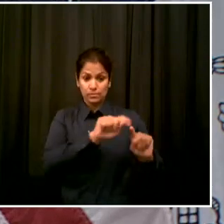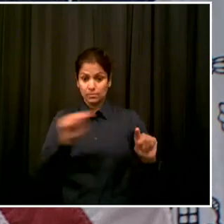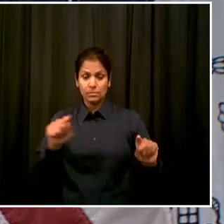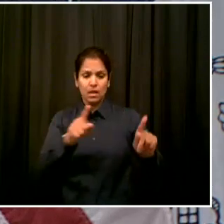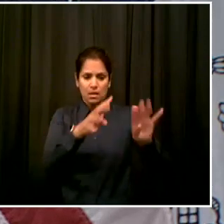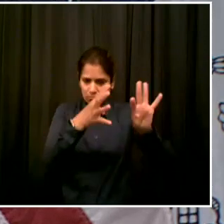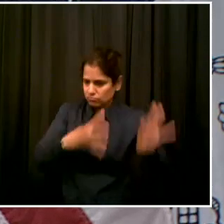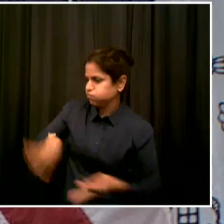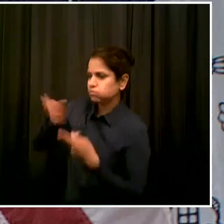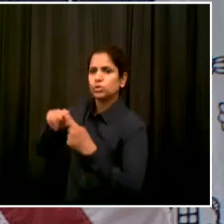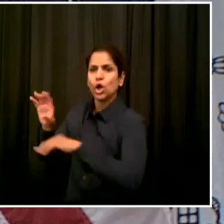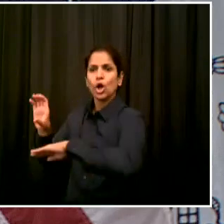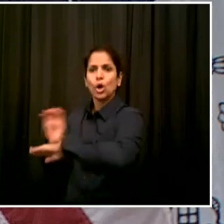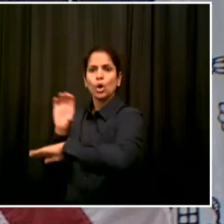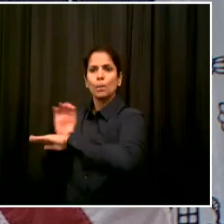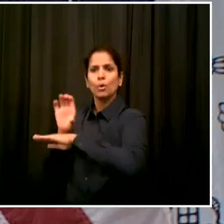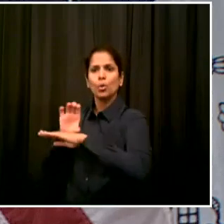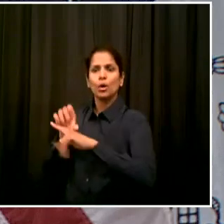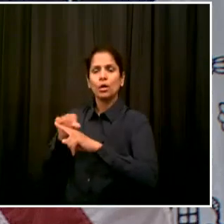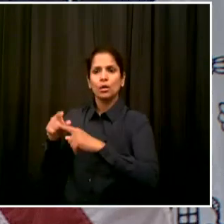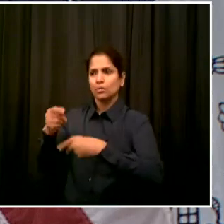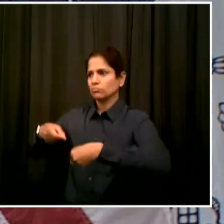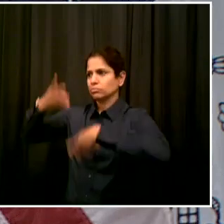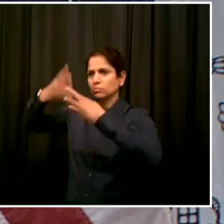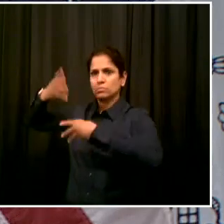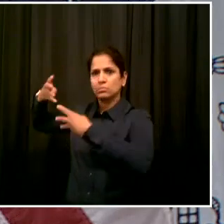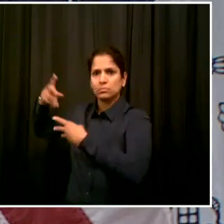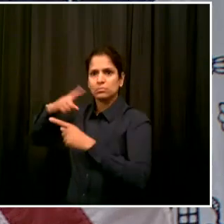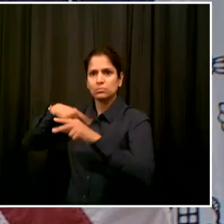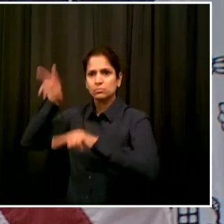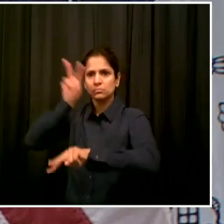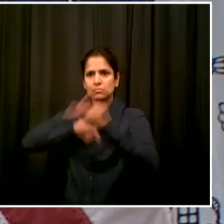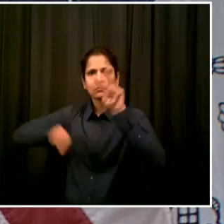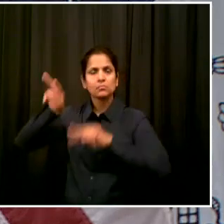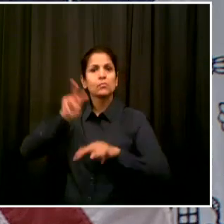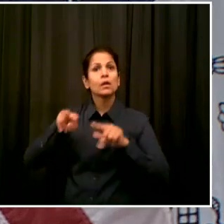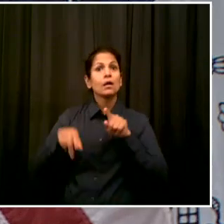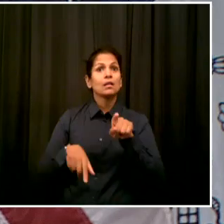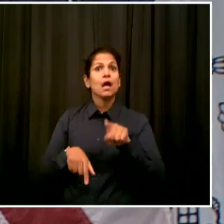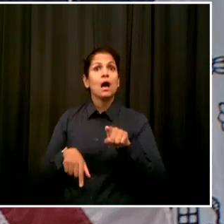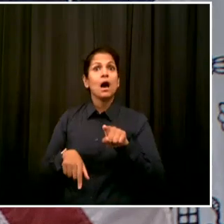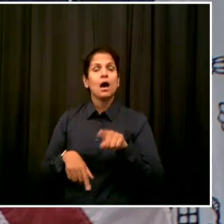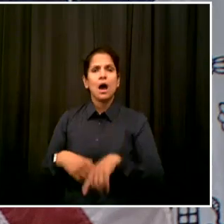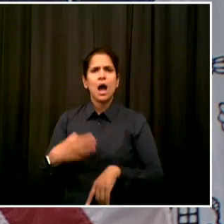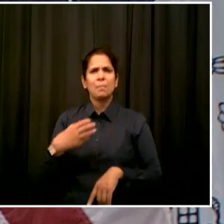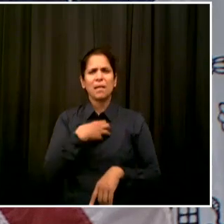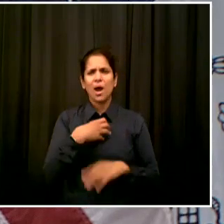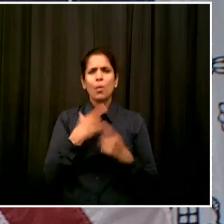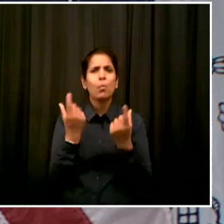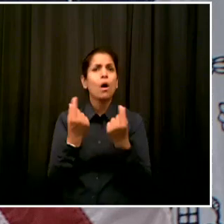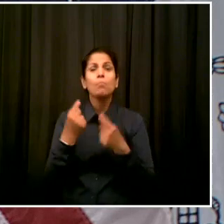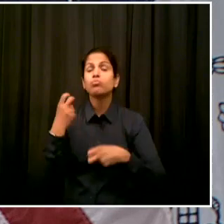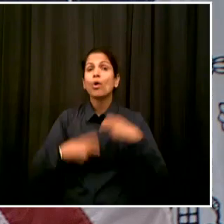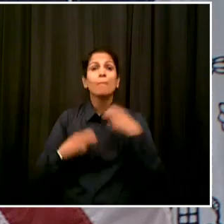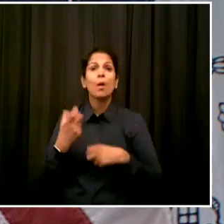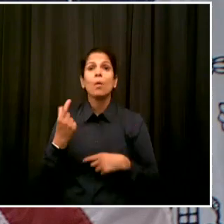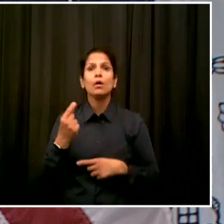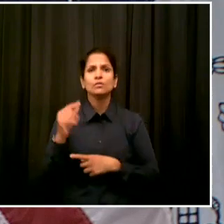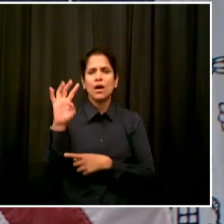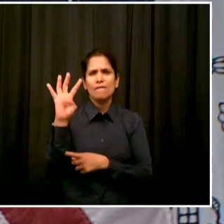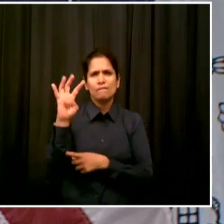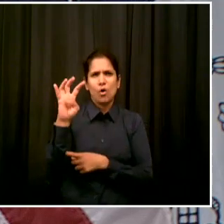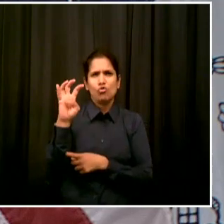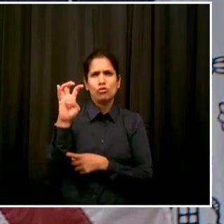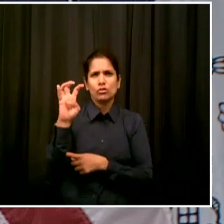And they are asking for direct access to the footage like is done in other cities. I'm wondering if